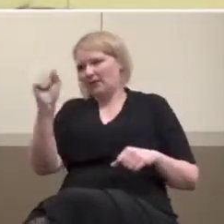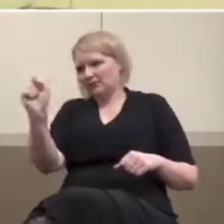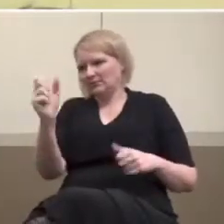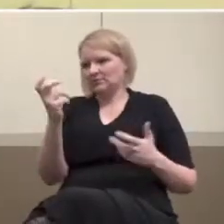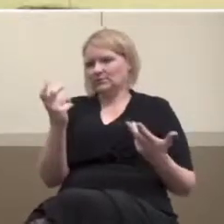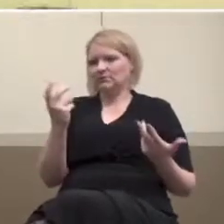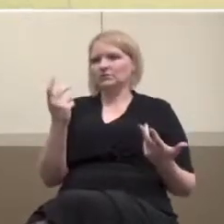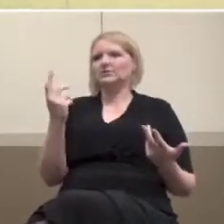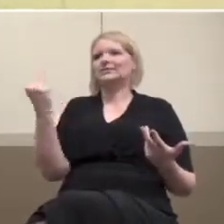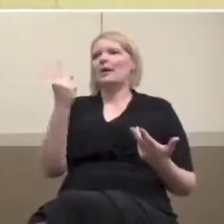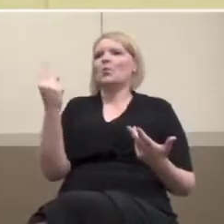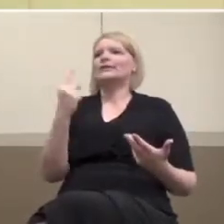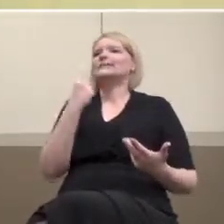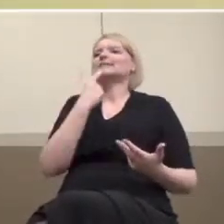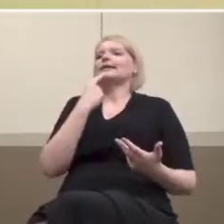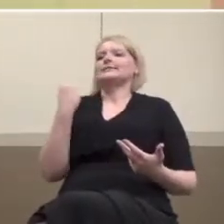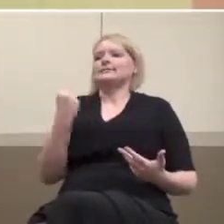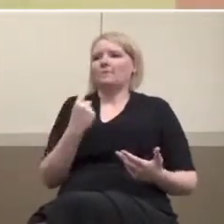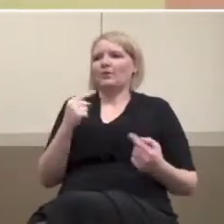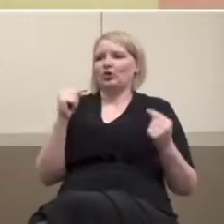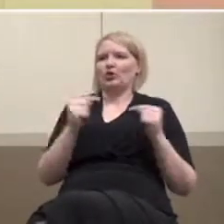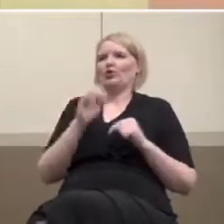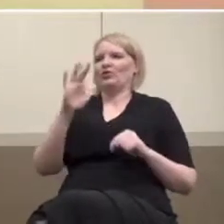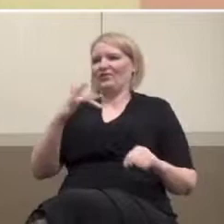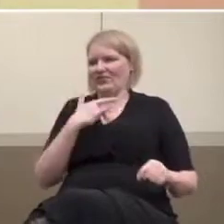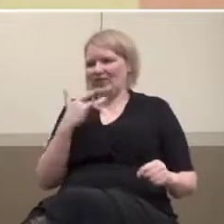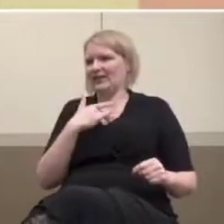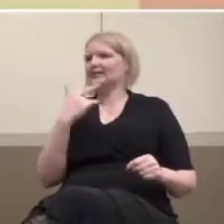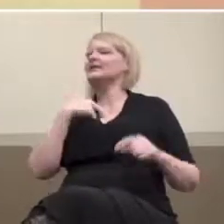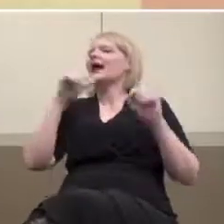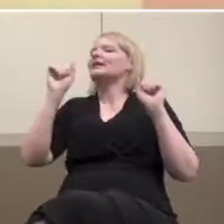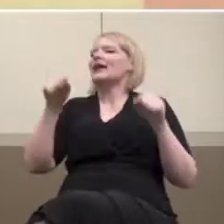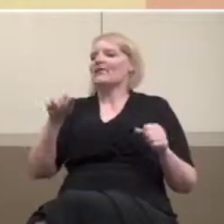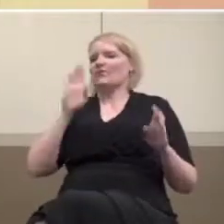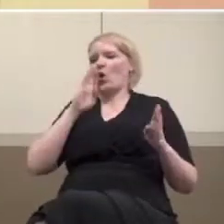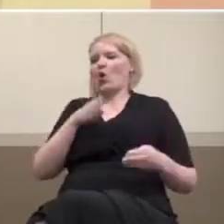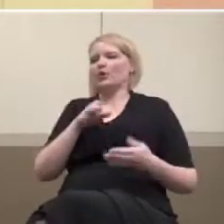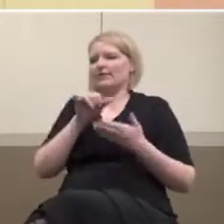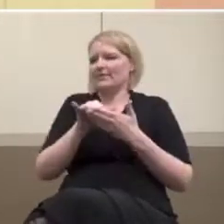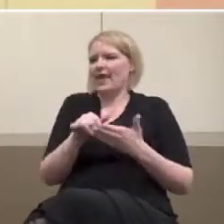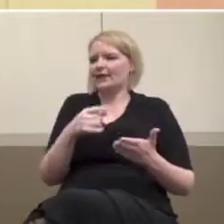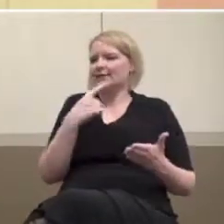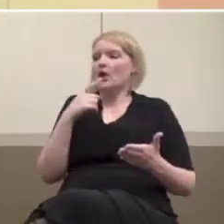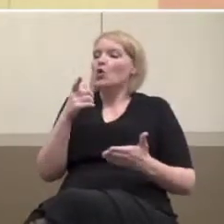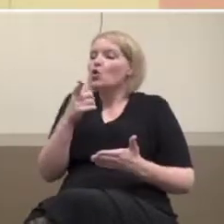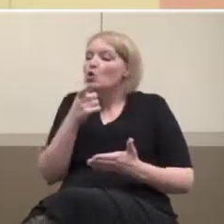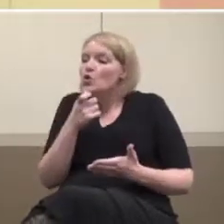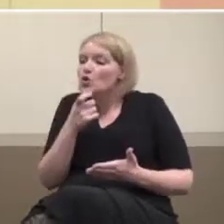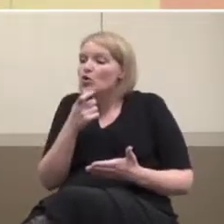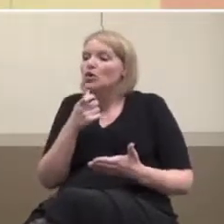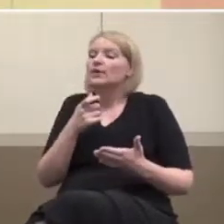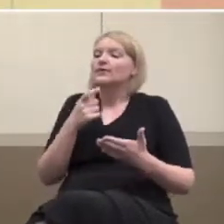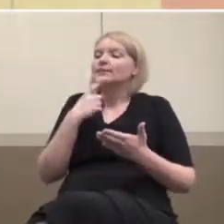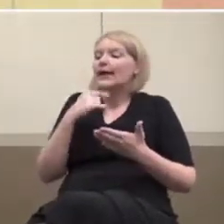someone said something that hurt your feelings. And then I could focus in on that and say, well, who was it? What did that person say?